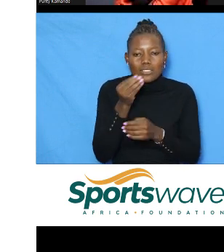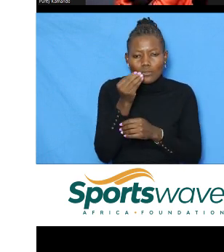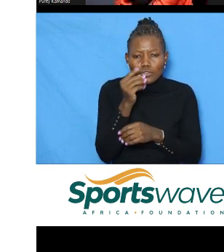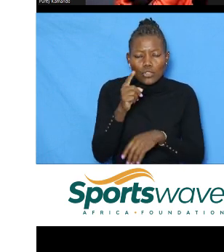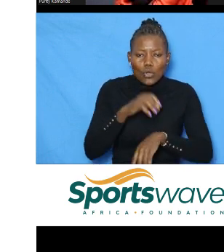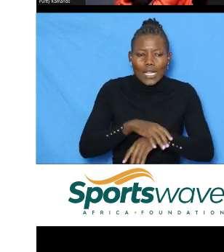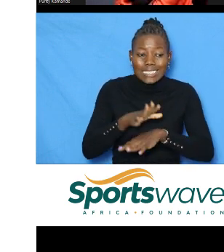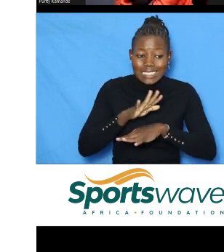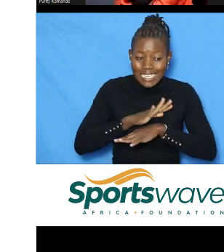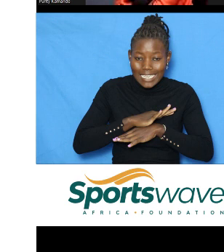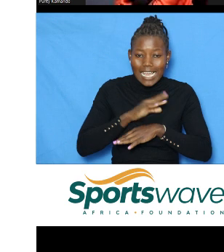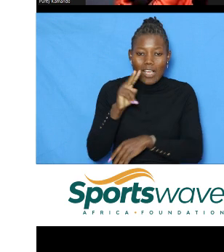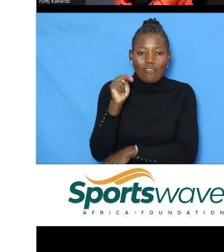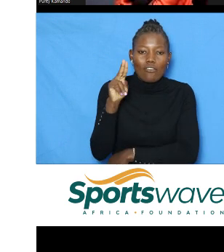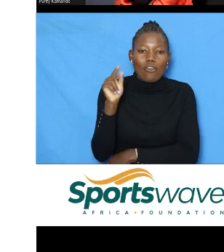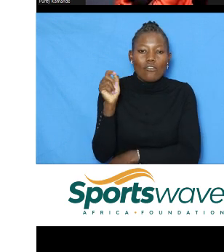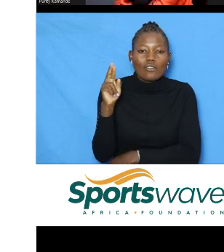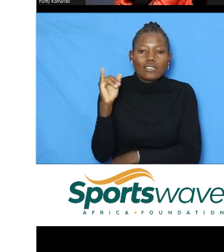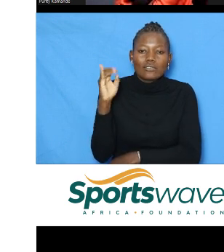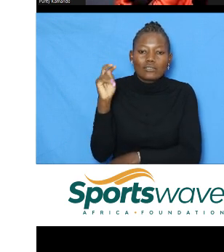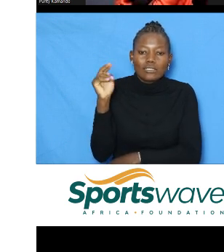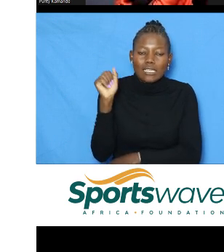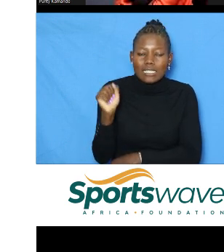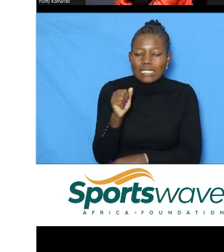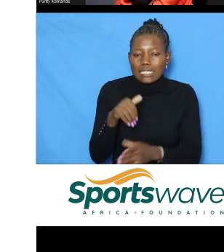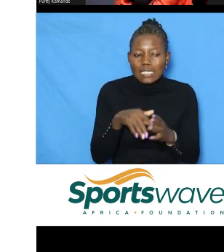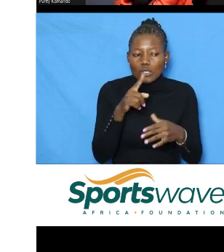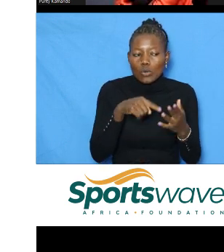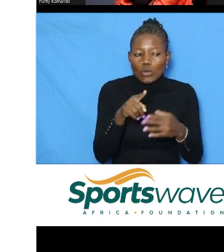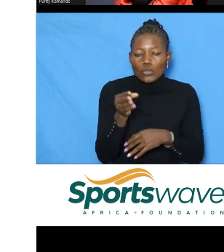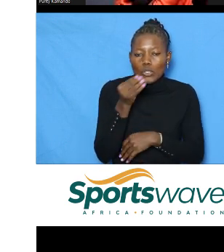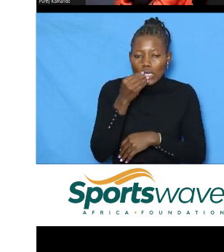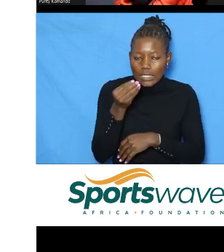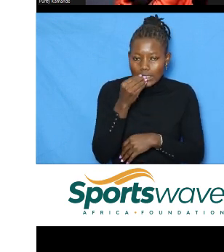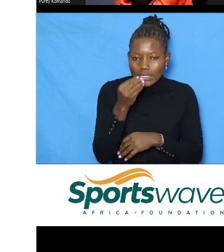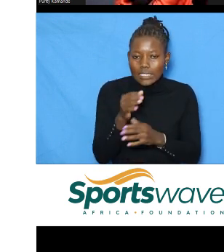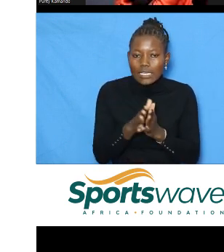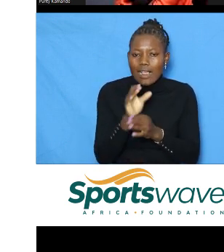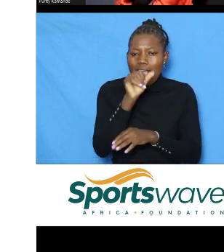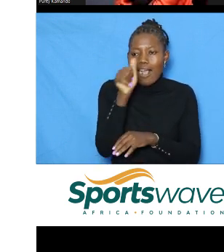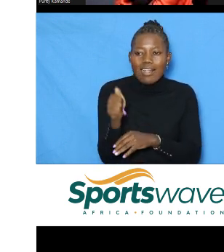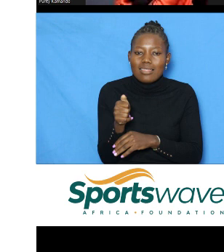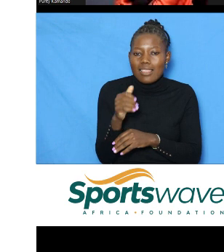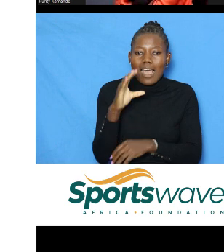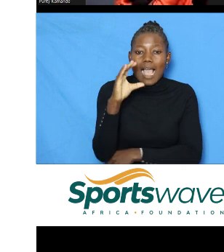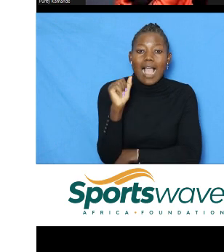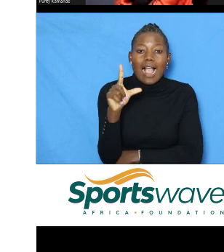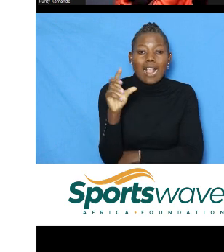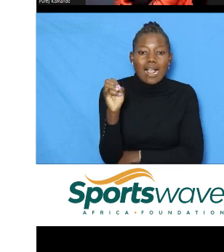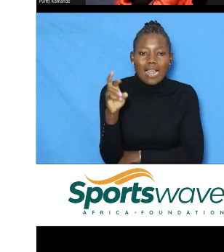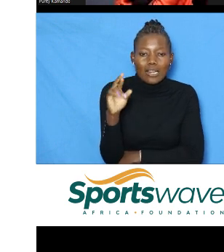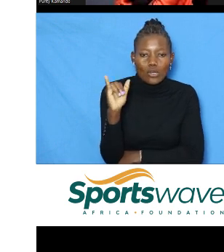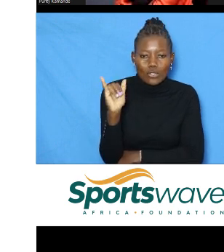getting enough of these nutrients in what you are partaking in your dietary intake? Then the other thing is calorie density.